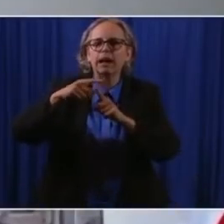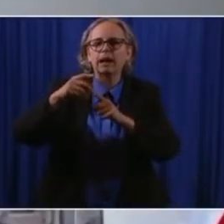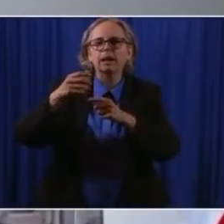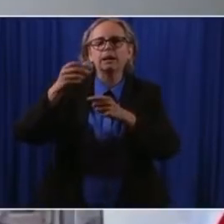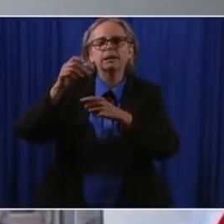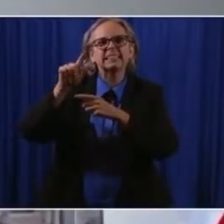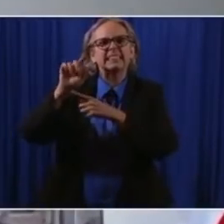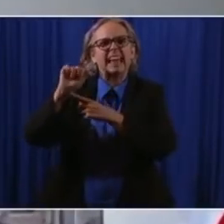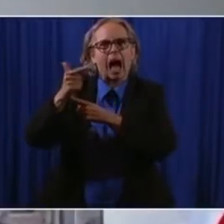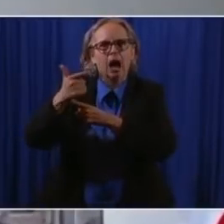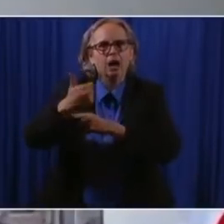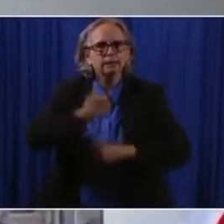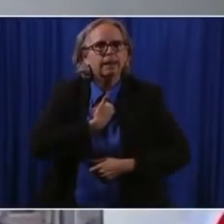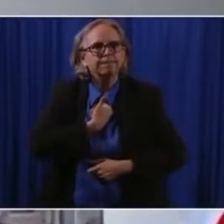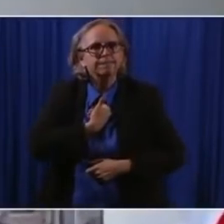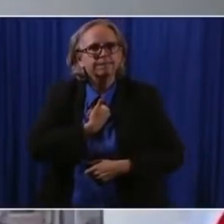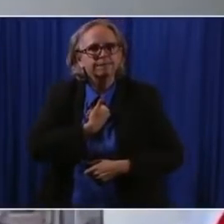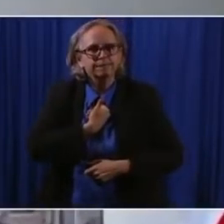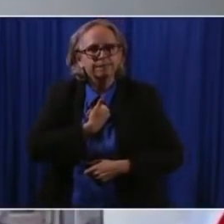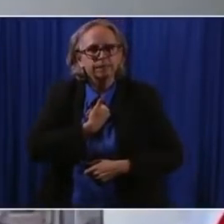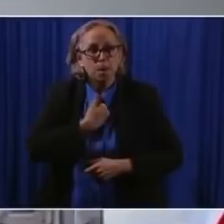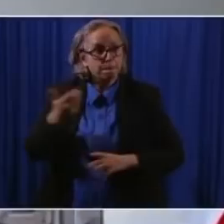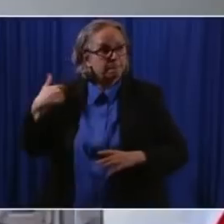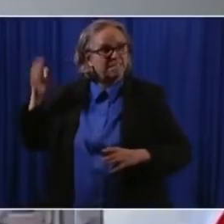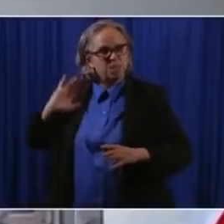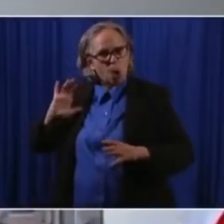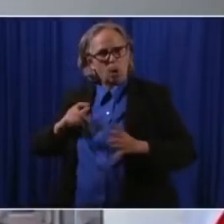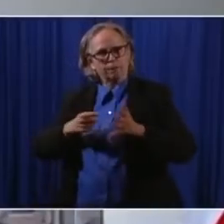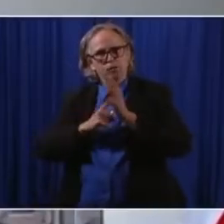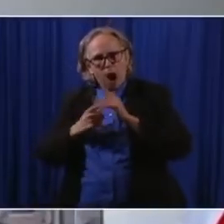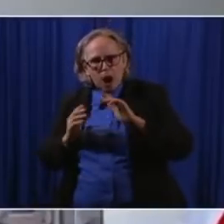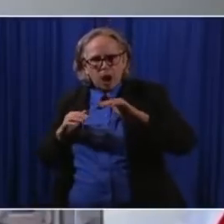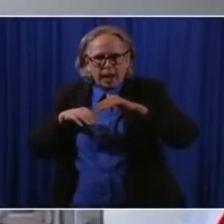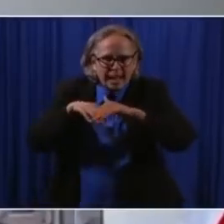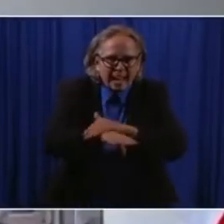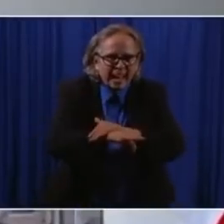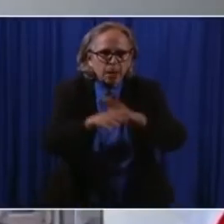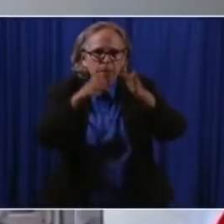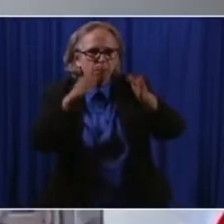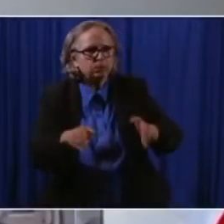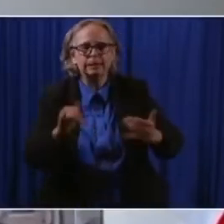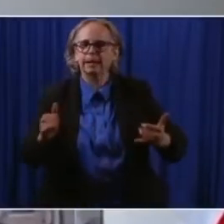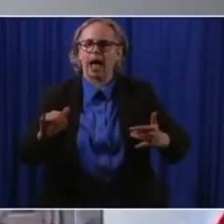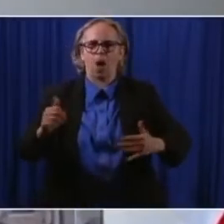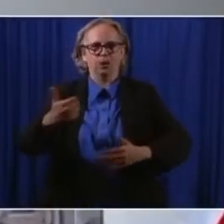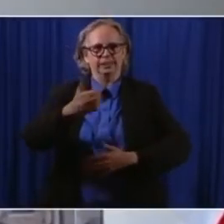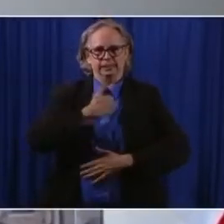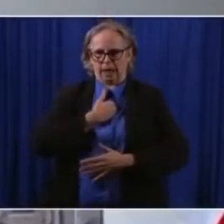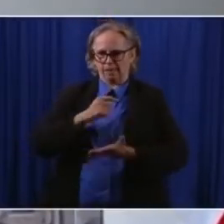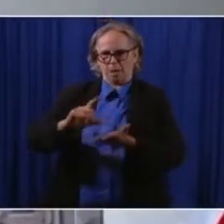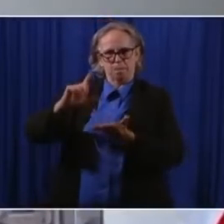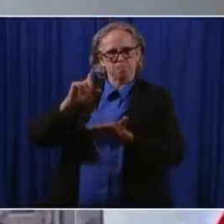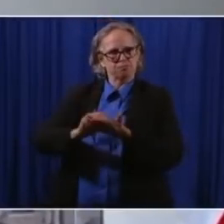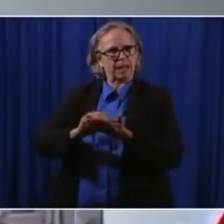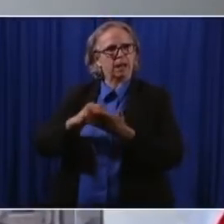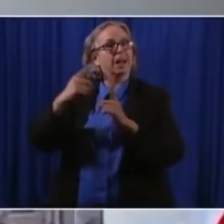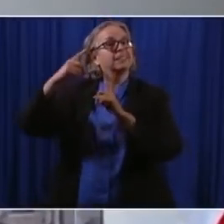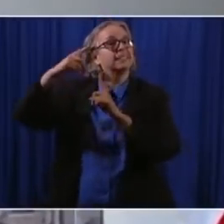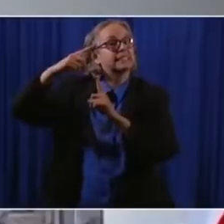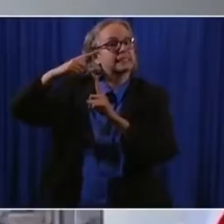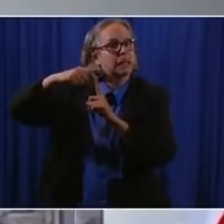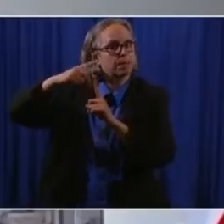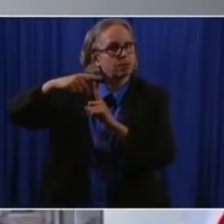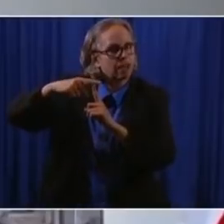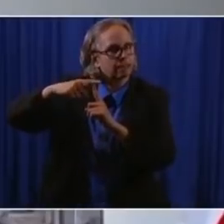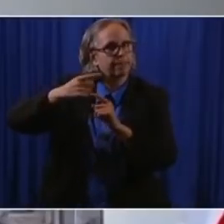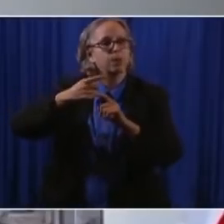online. This is largely for private sales and new residents who use this service. And you can place the order